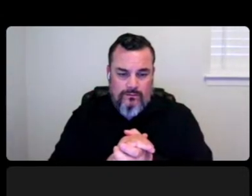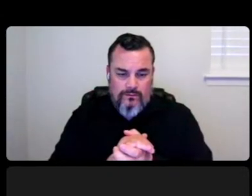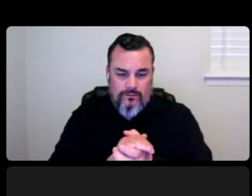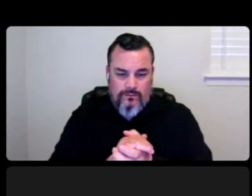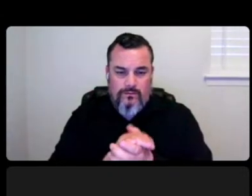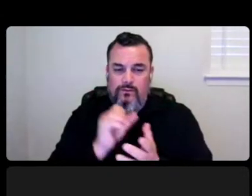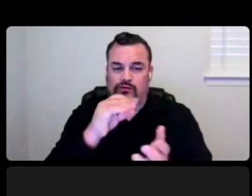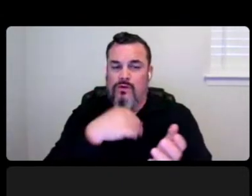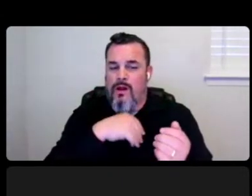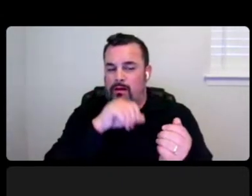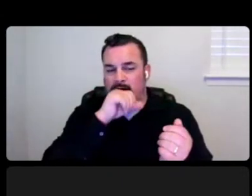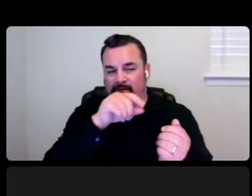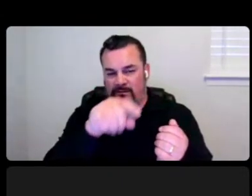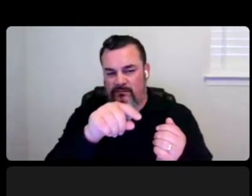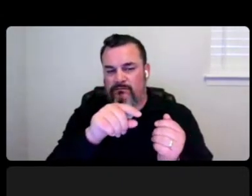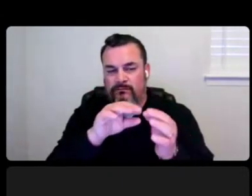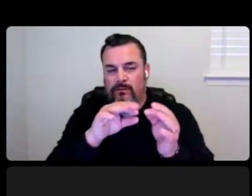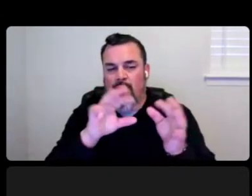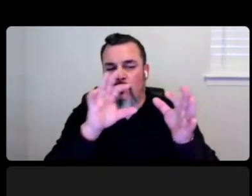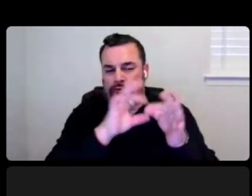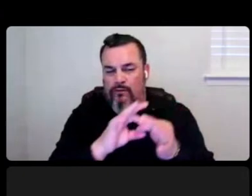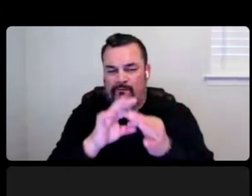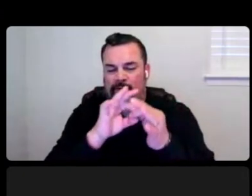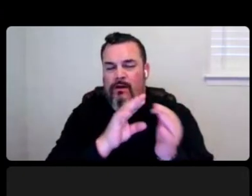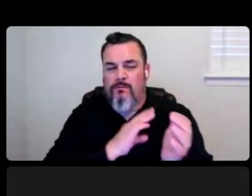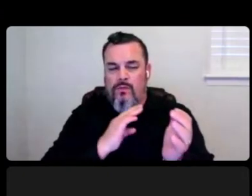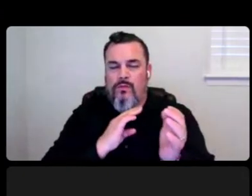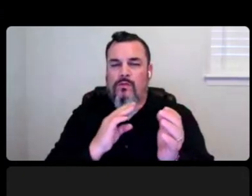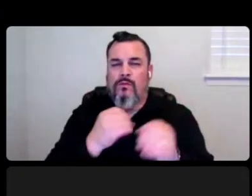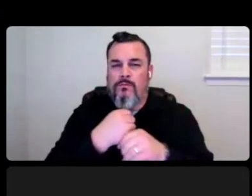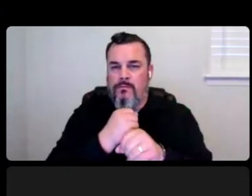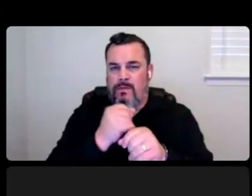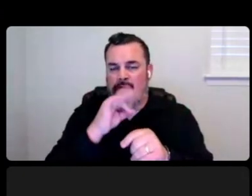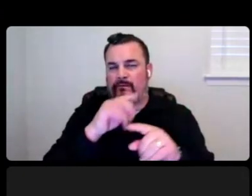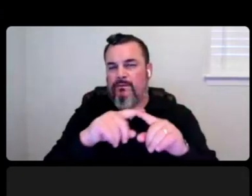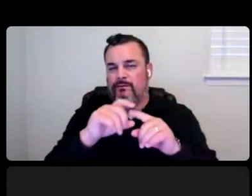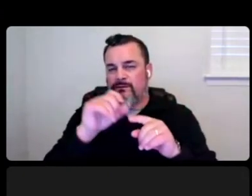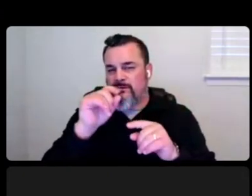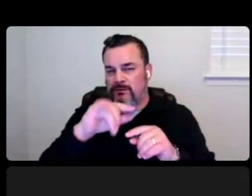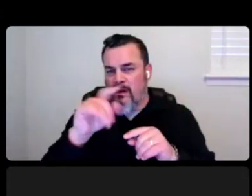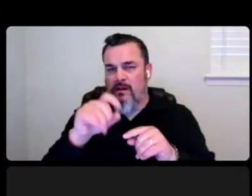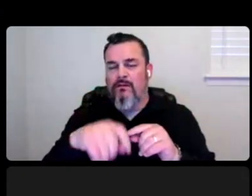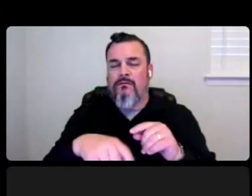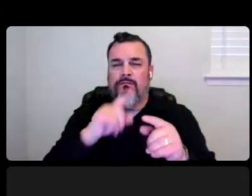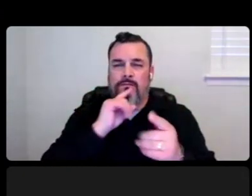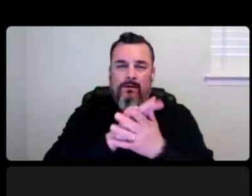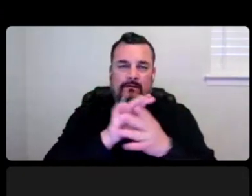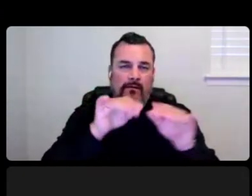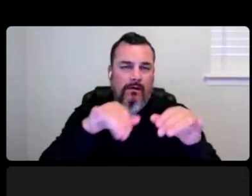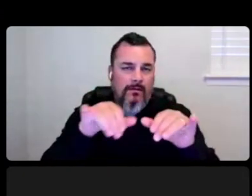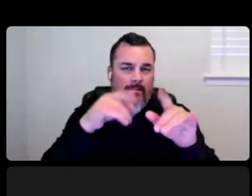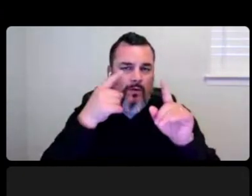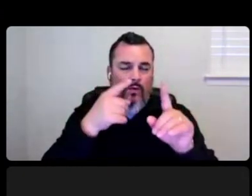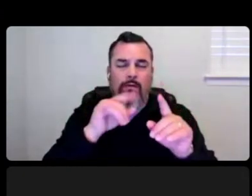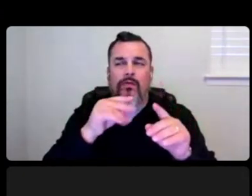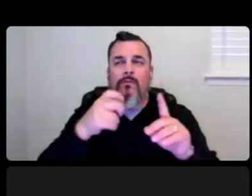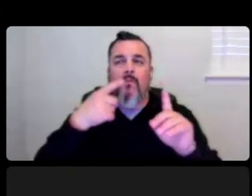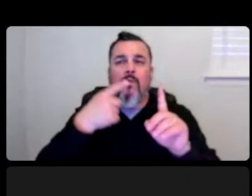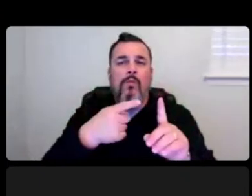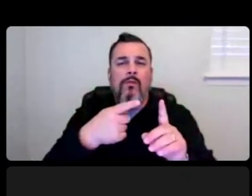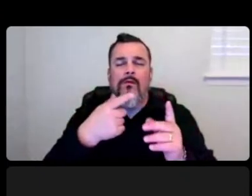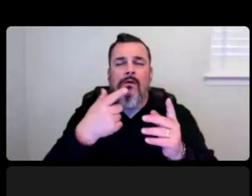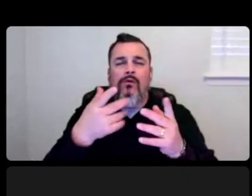So I love this line. A unified board is made up of individuals, different styles, beliefs, common goal, but the point of this is you